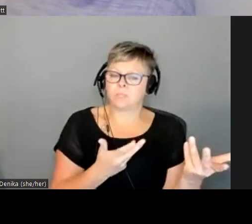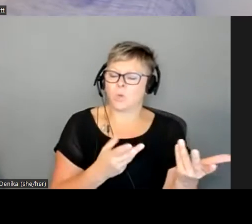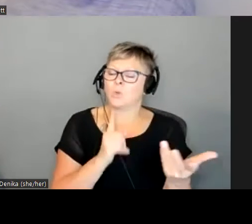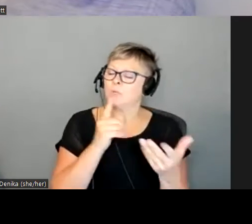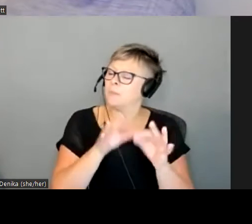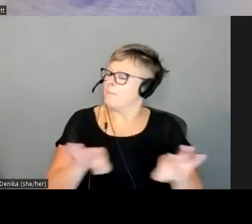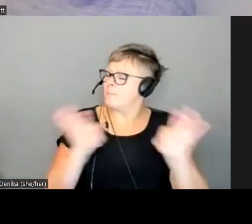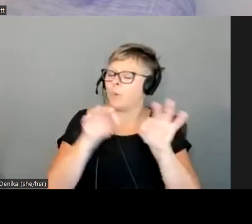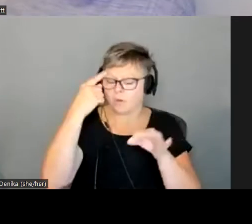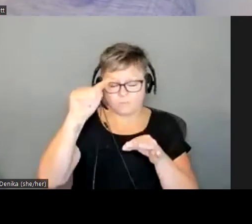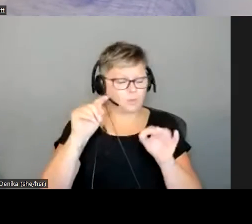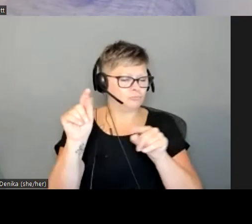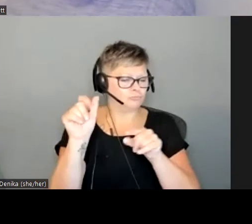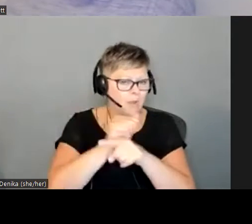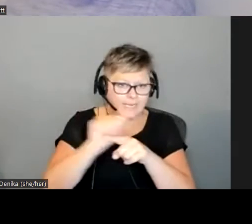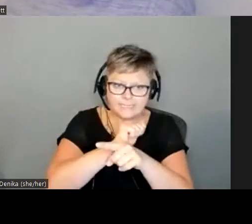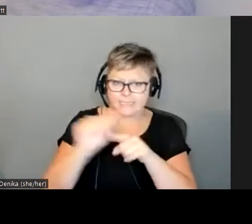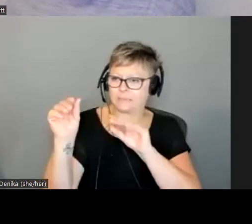not only when we were talking about,